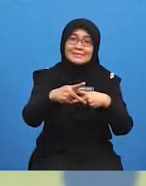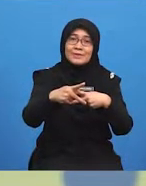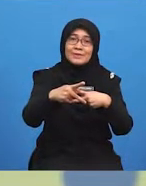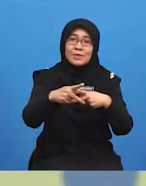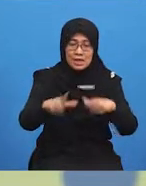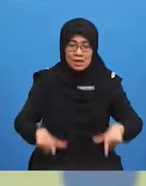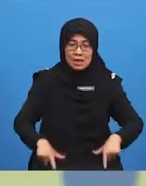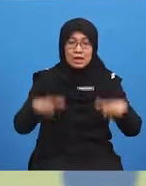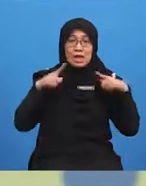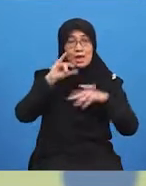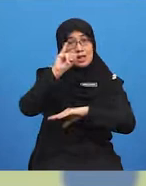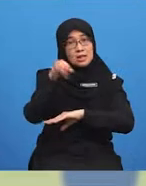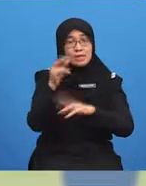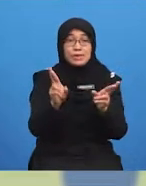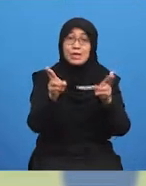living room,